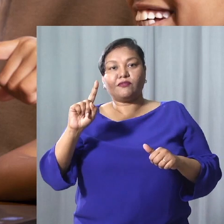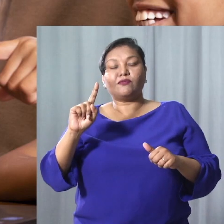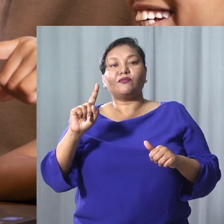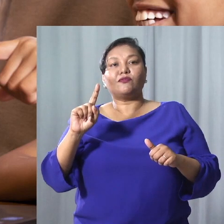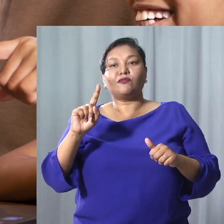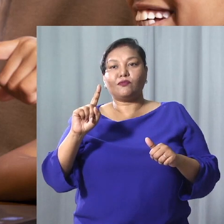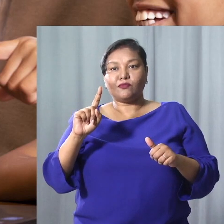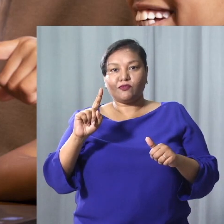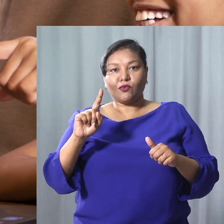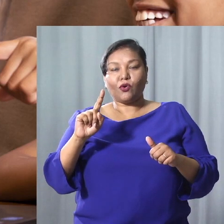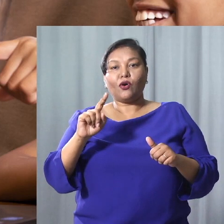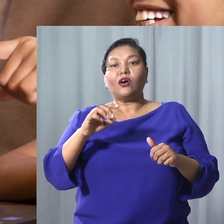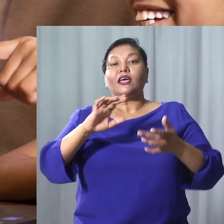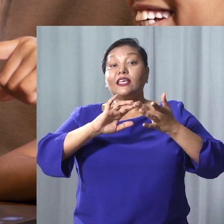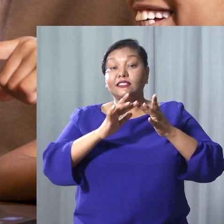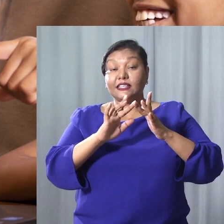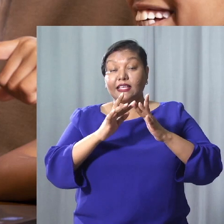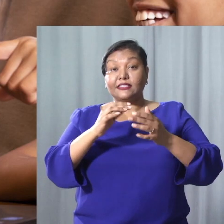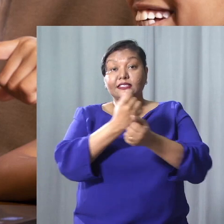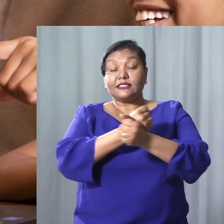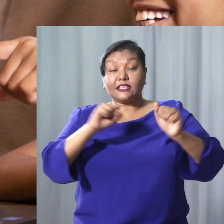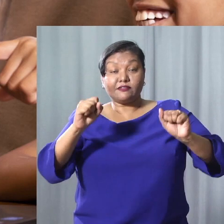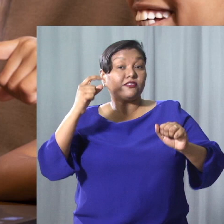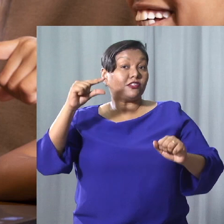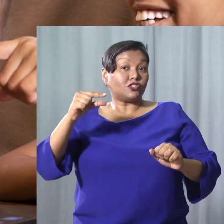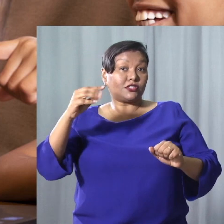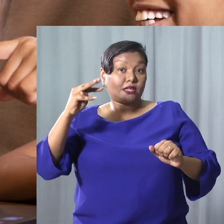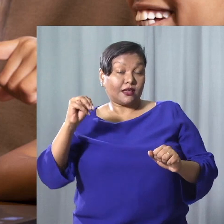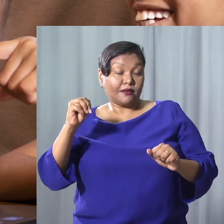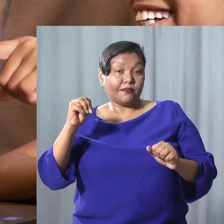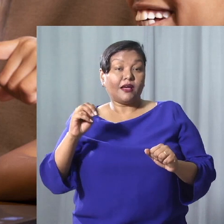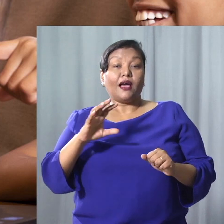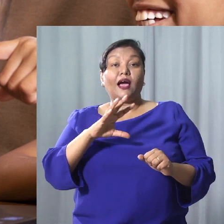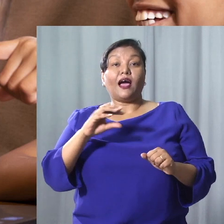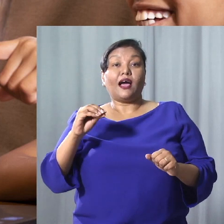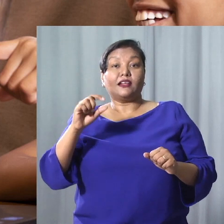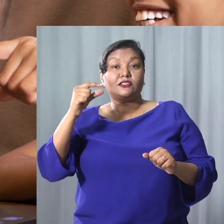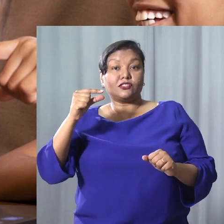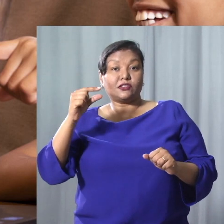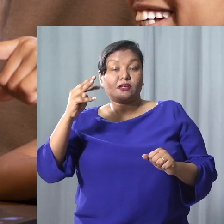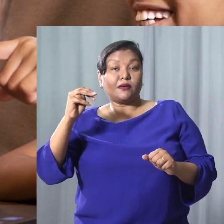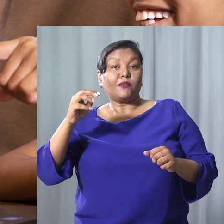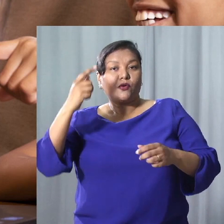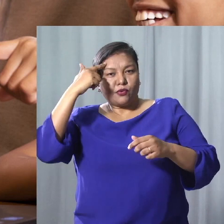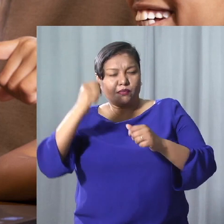activities. Cyber safety for Golden members. Our Golden members remember